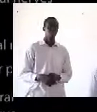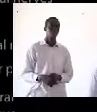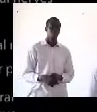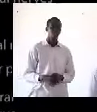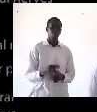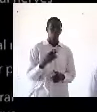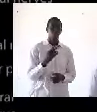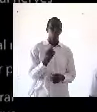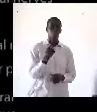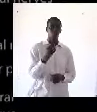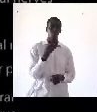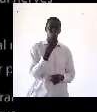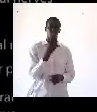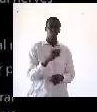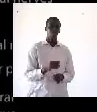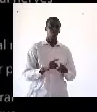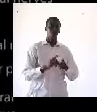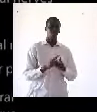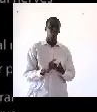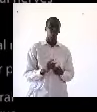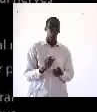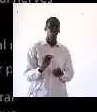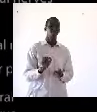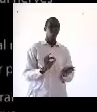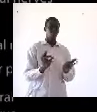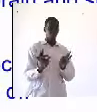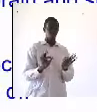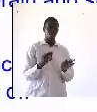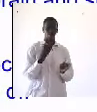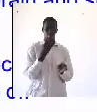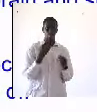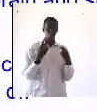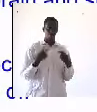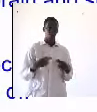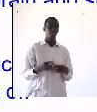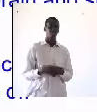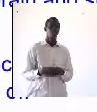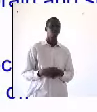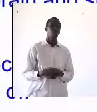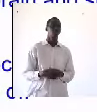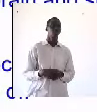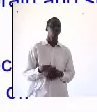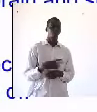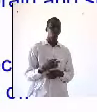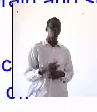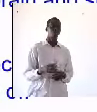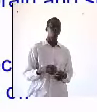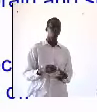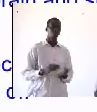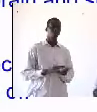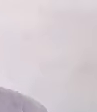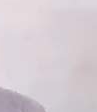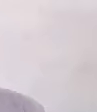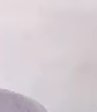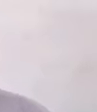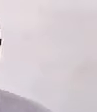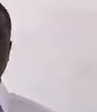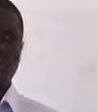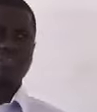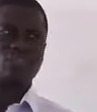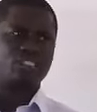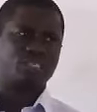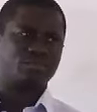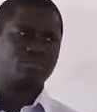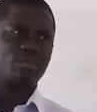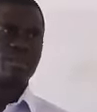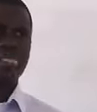the structure, but we are going to be discussing the central nervous system first before we go to the peripheral